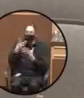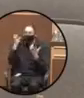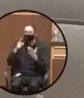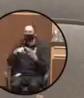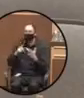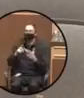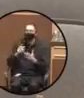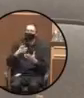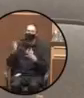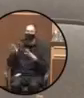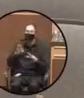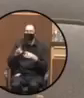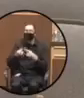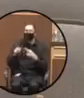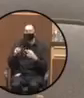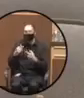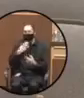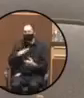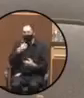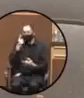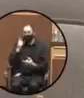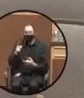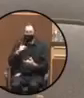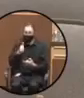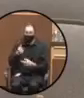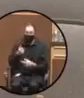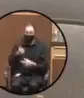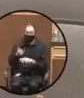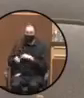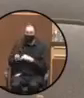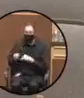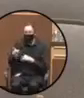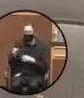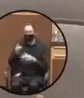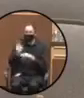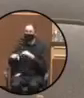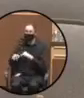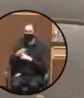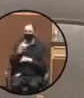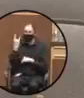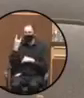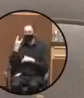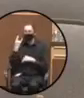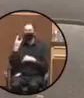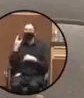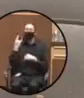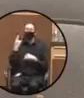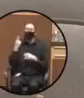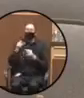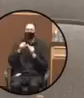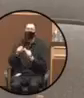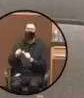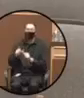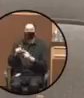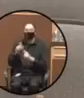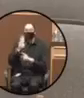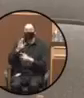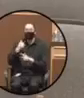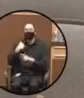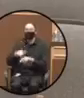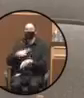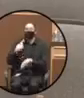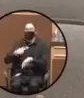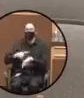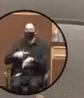acting out, they can't focus, and I don't blame them. What you guys have done with forced masking and allowed to continue will have long-term